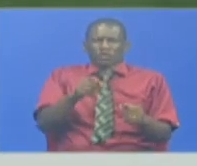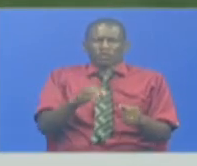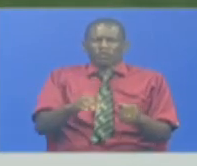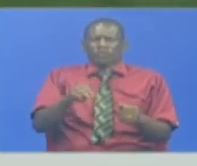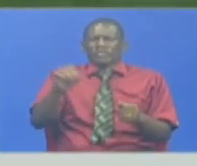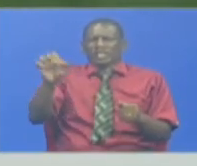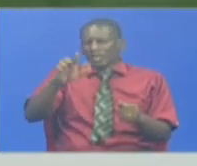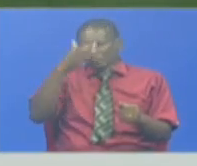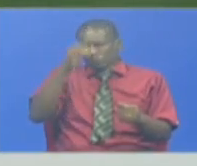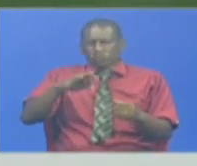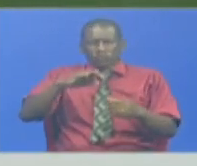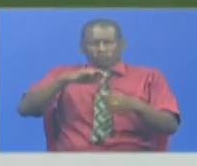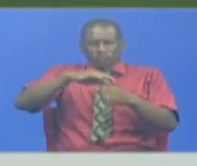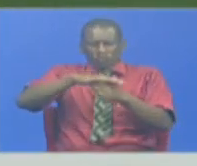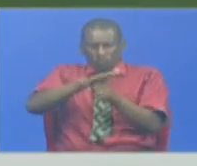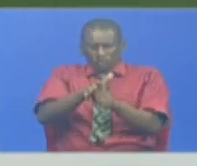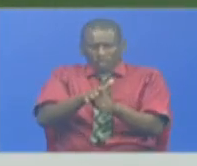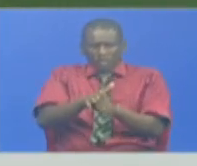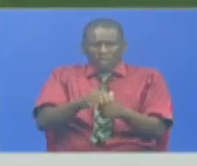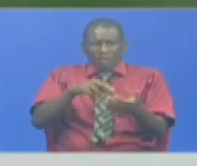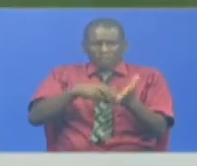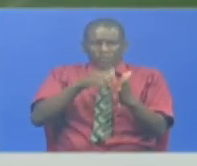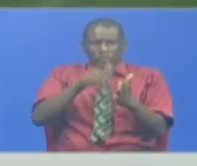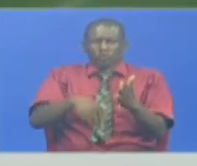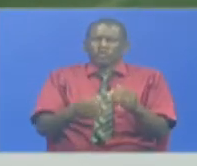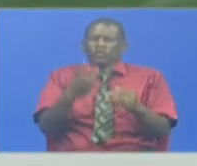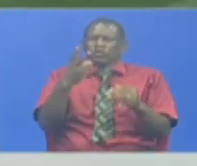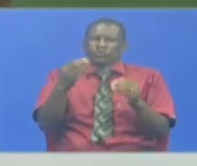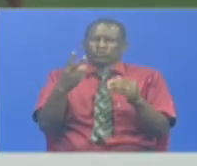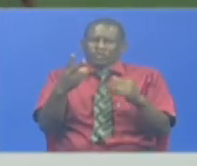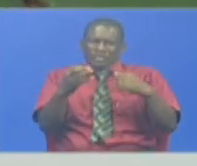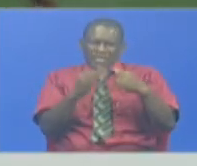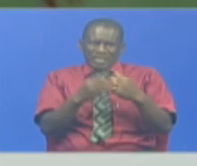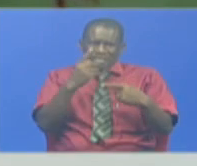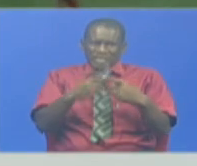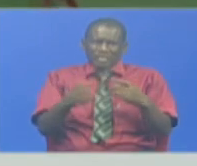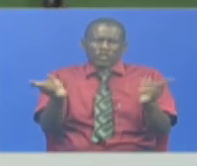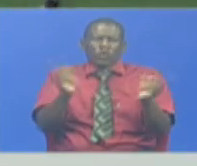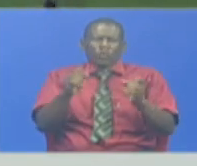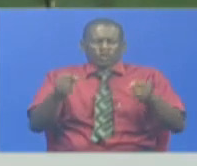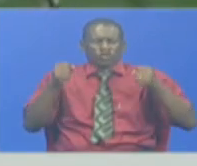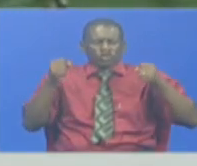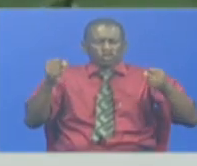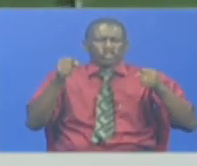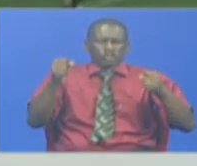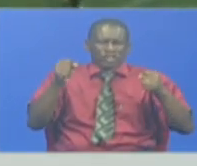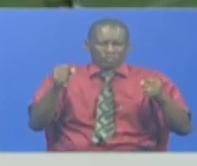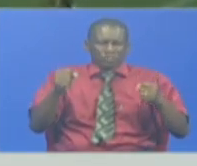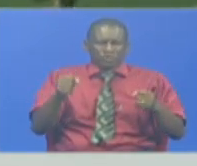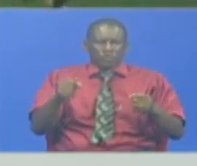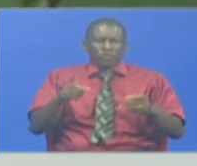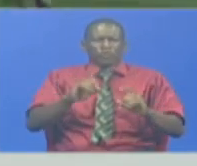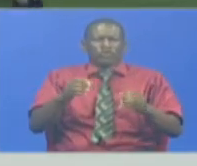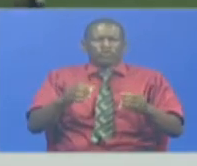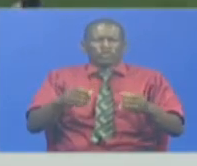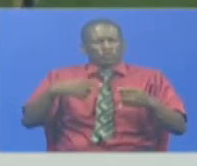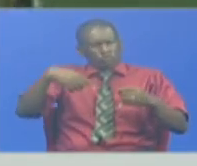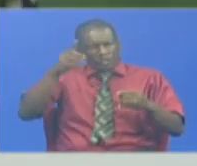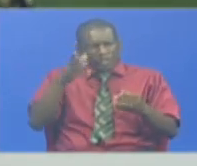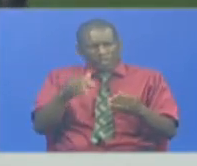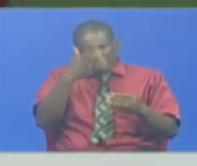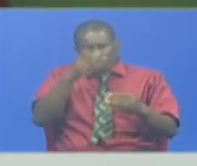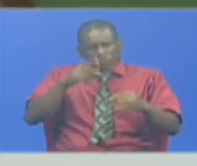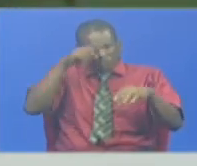the coronavirus pandemic means that the 28-year-old won't get to lift a trophy in his maiden season, in which he scored 5 goals.